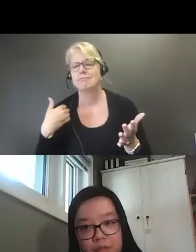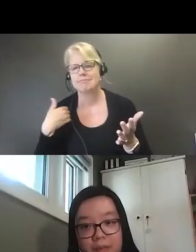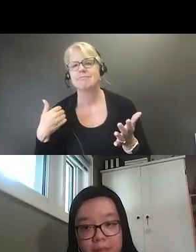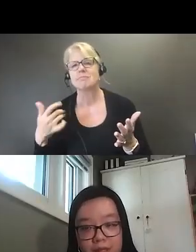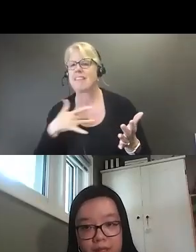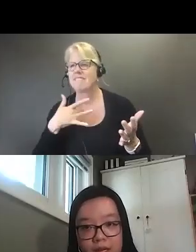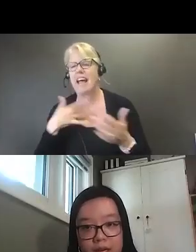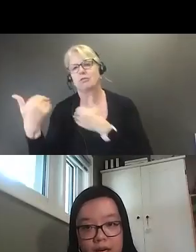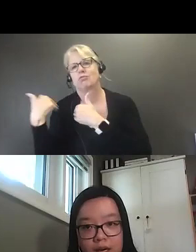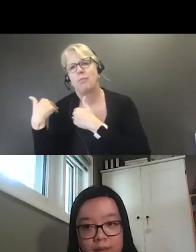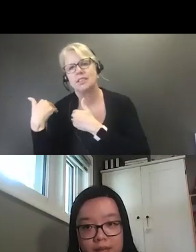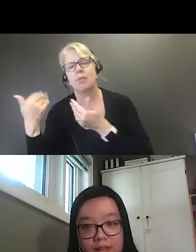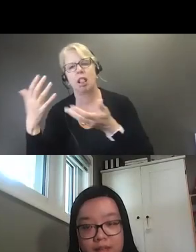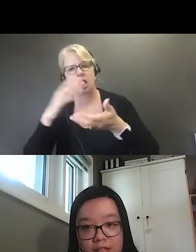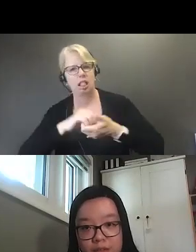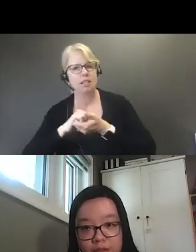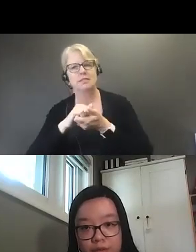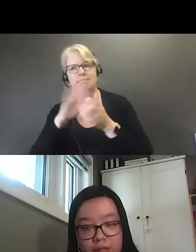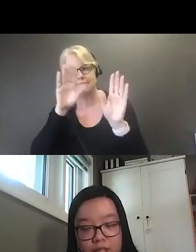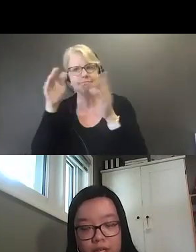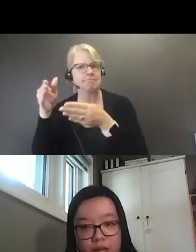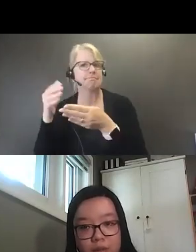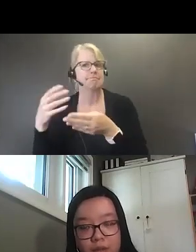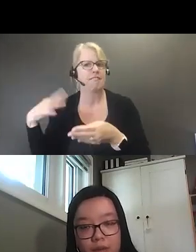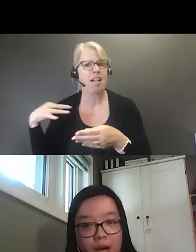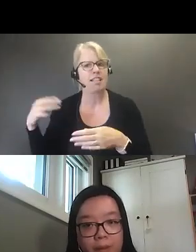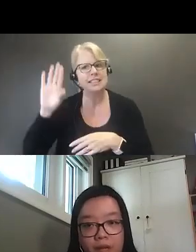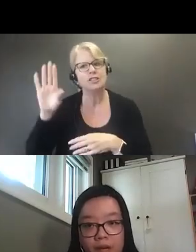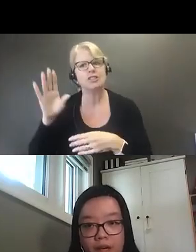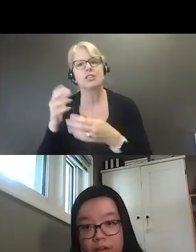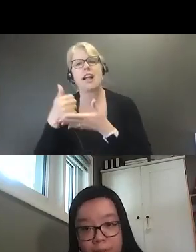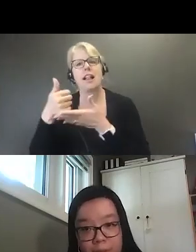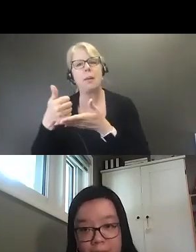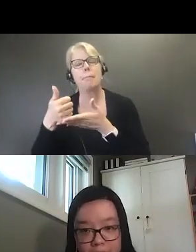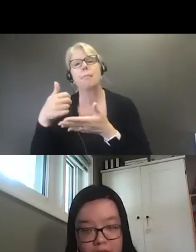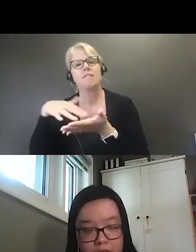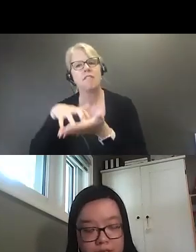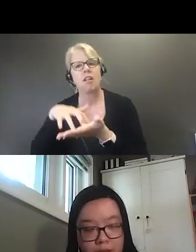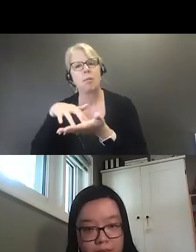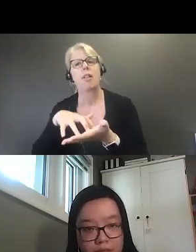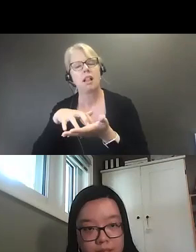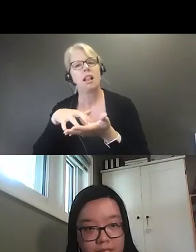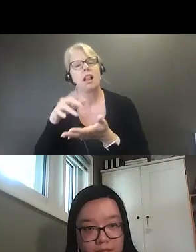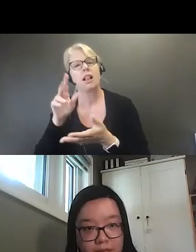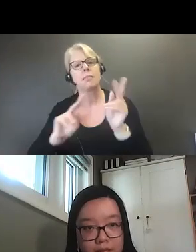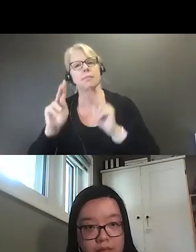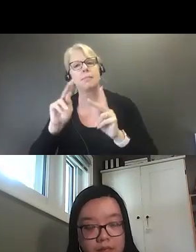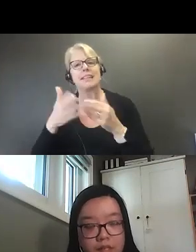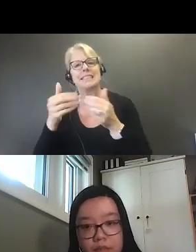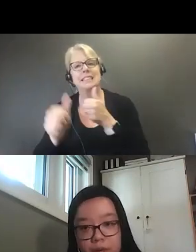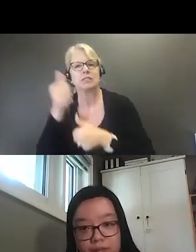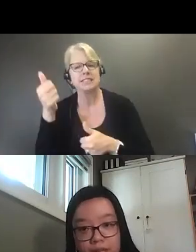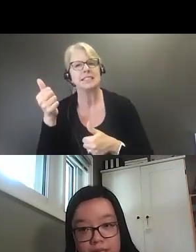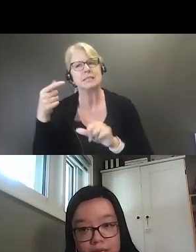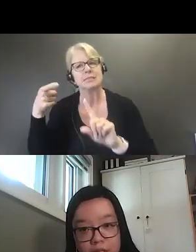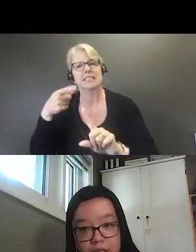social responsibility and the need to volunteer and also to help vulnerable populations, in this specific case, seniors